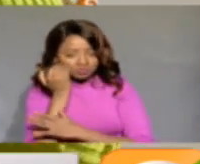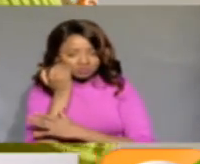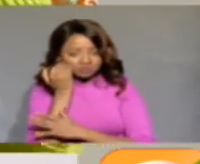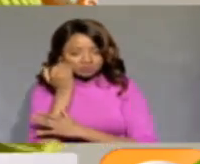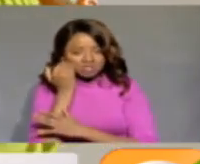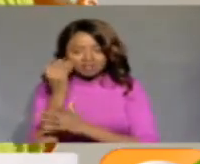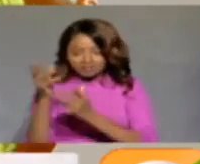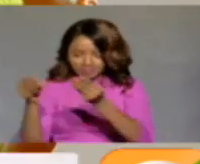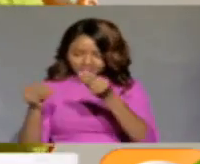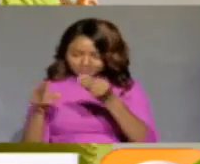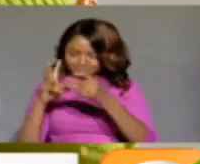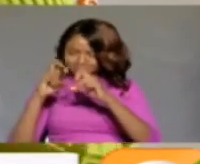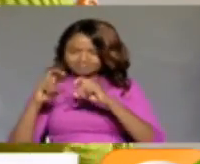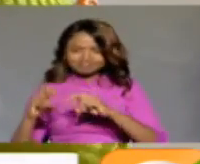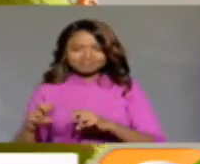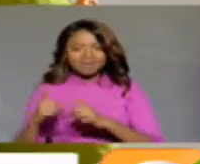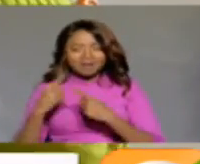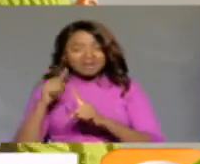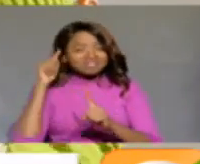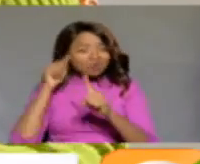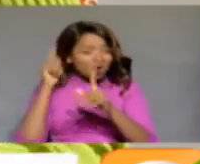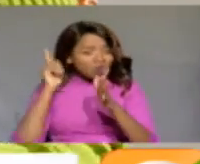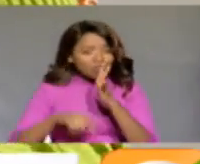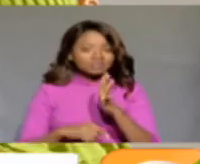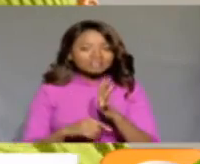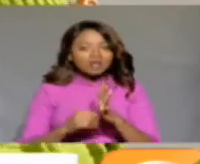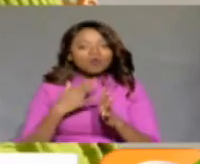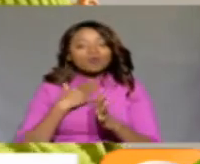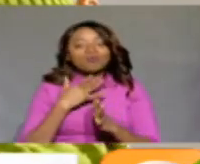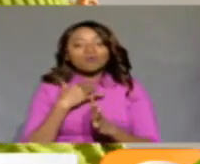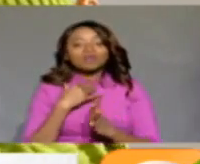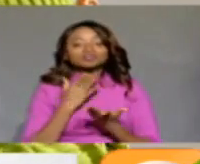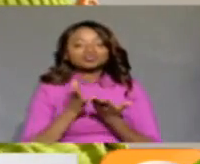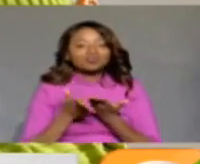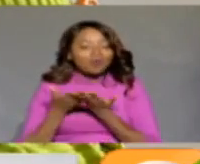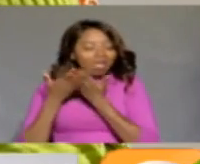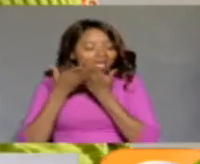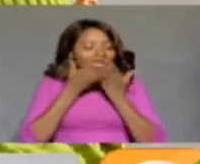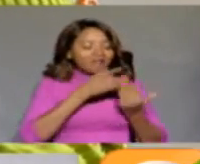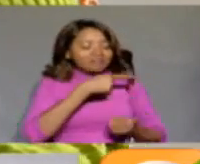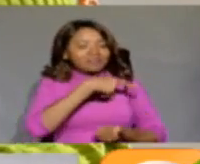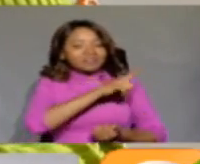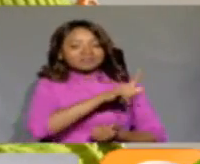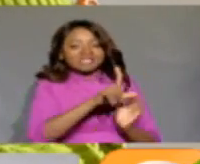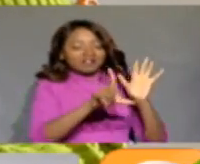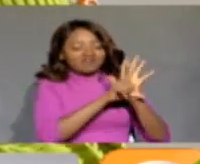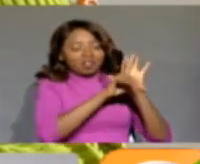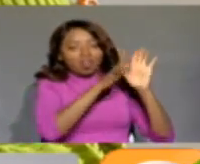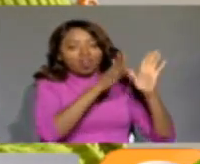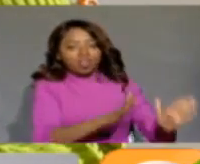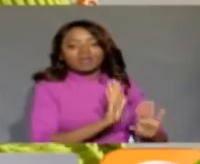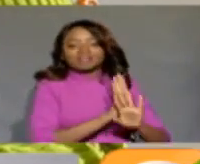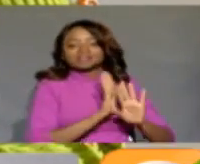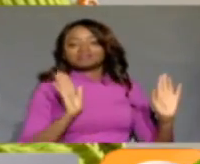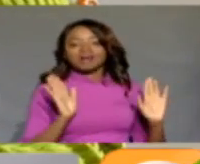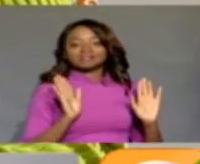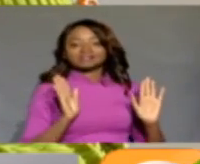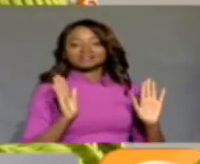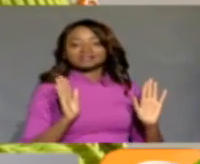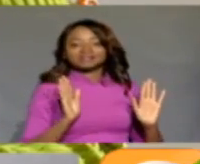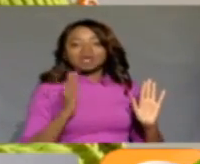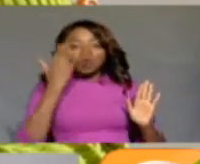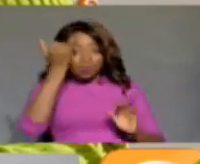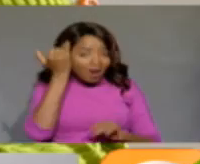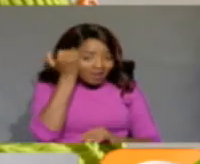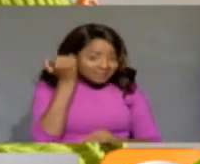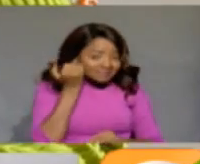and they did that just to serve themselves, because they are lawyers. These judges are lawyers. But anybody else getting orders,